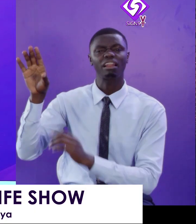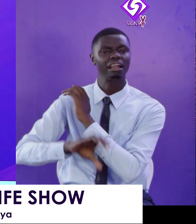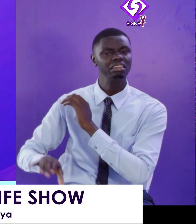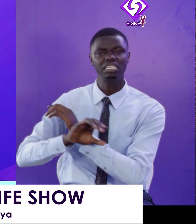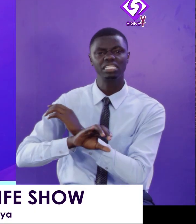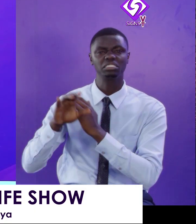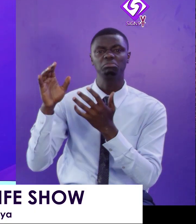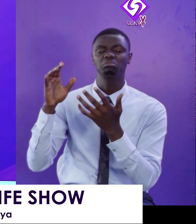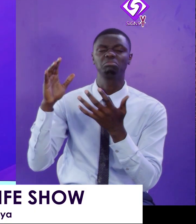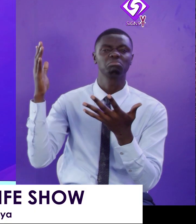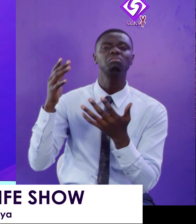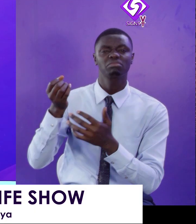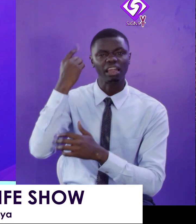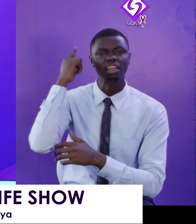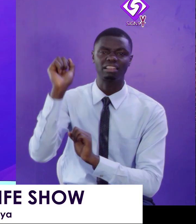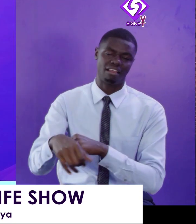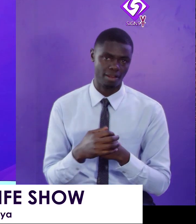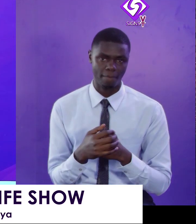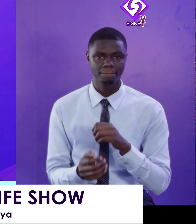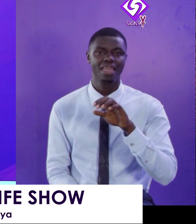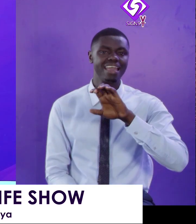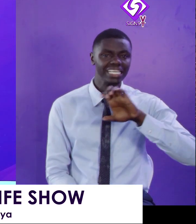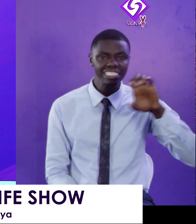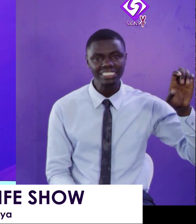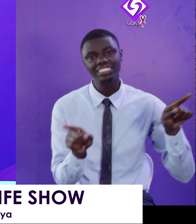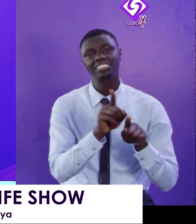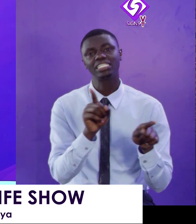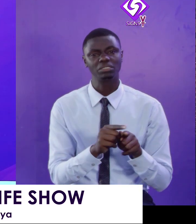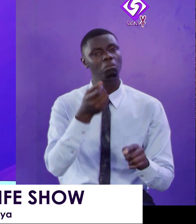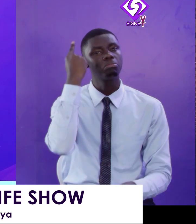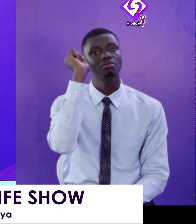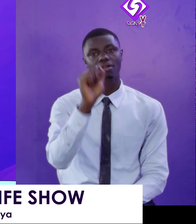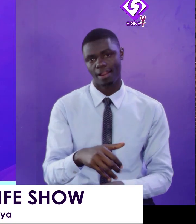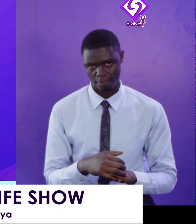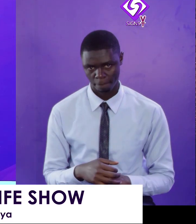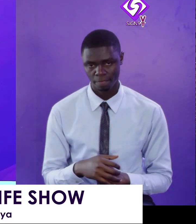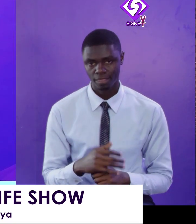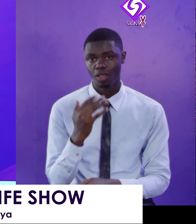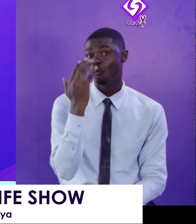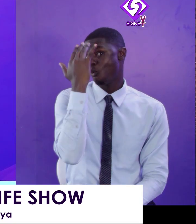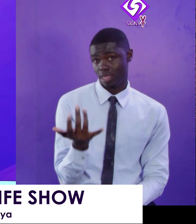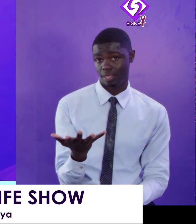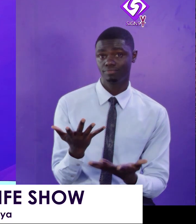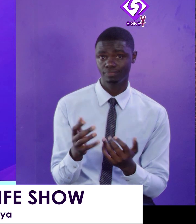may share in this. The East may also share in this because